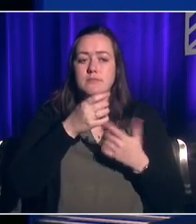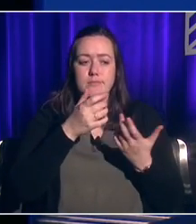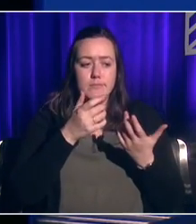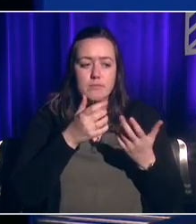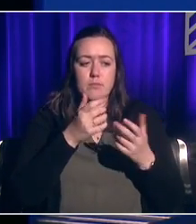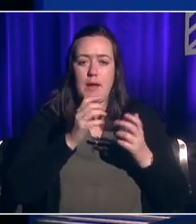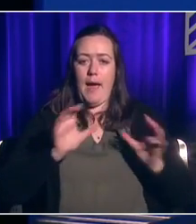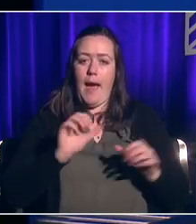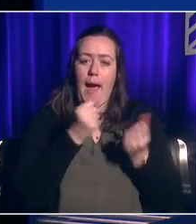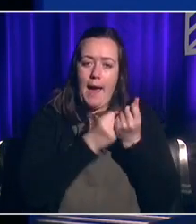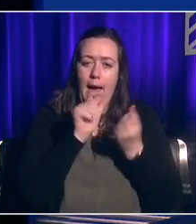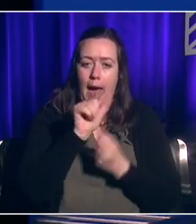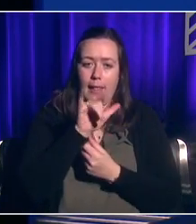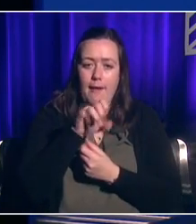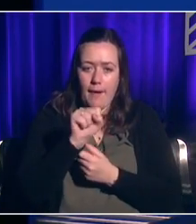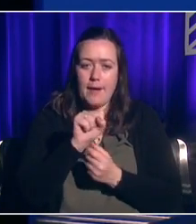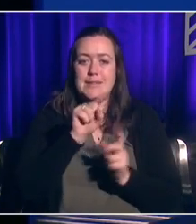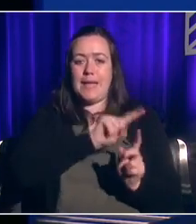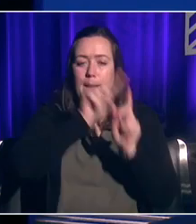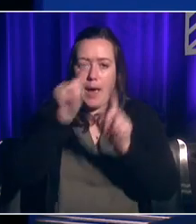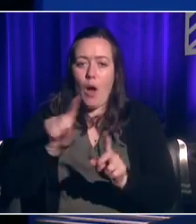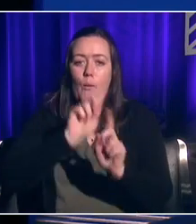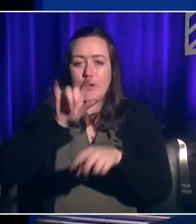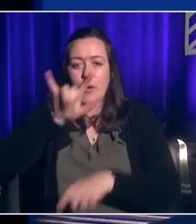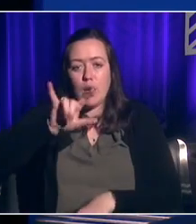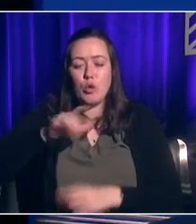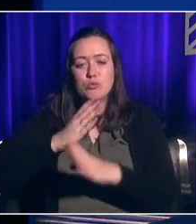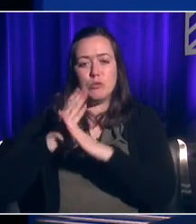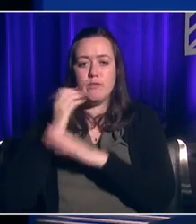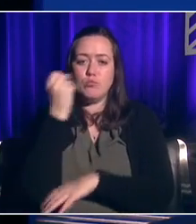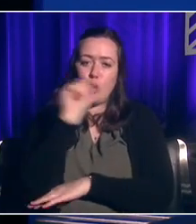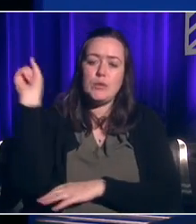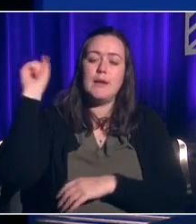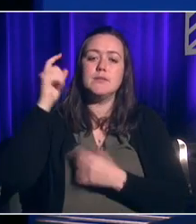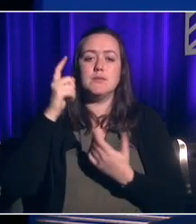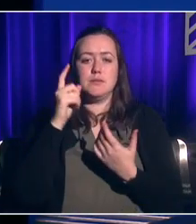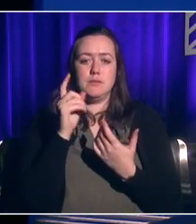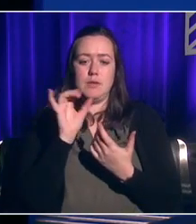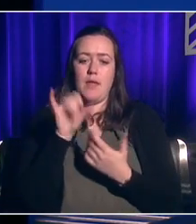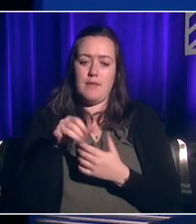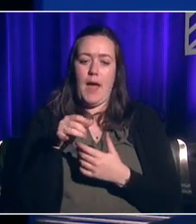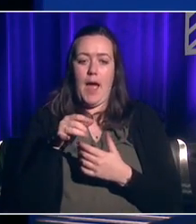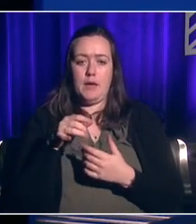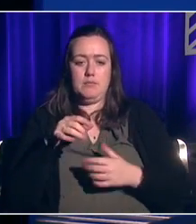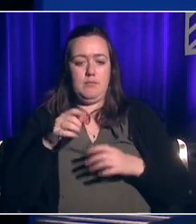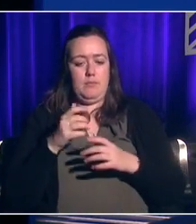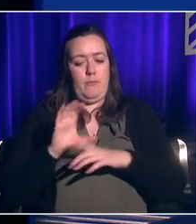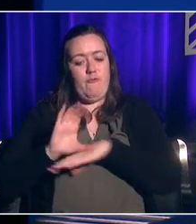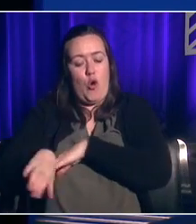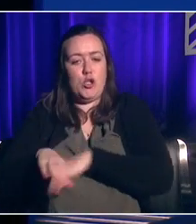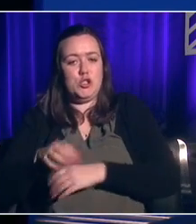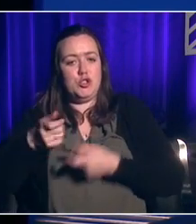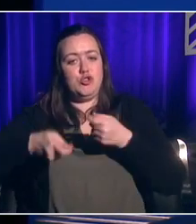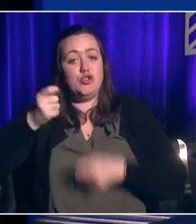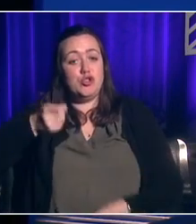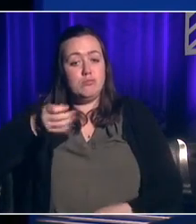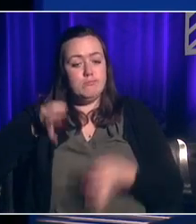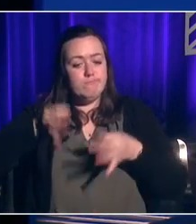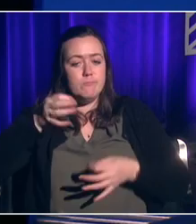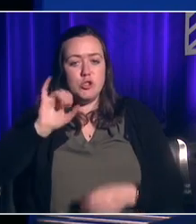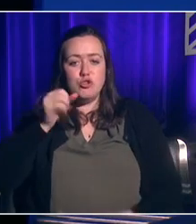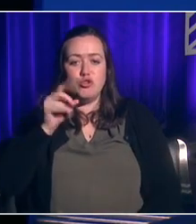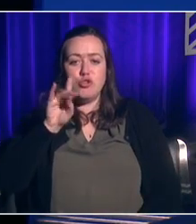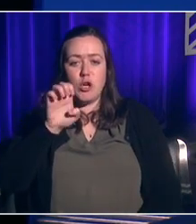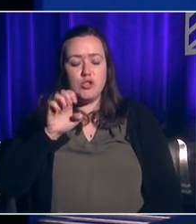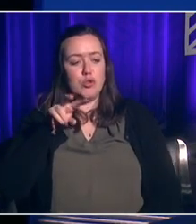are, I actually think that all of a sudden it gave judges pause and made them think twice and made them really look